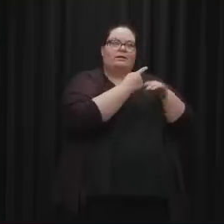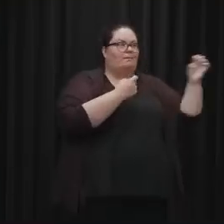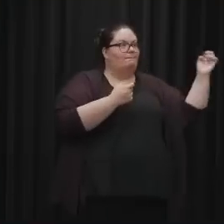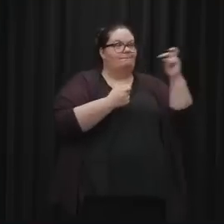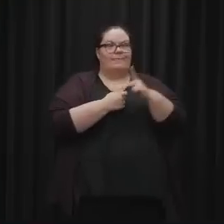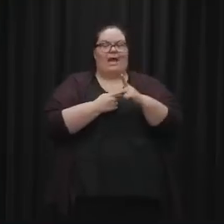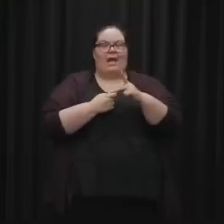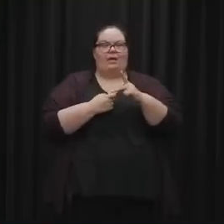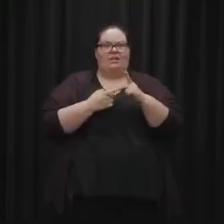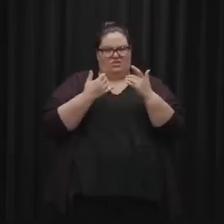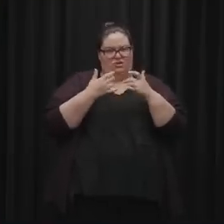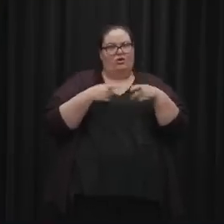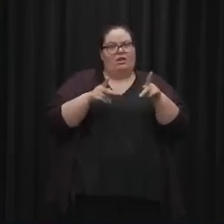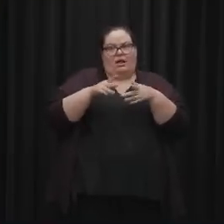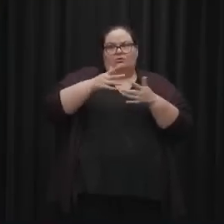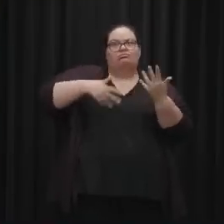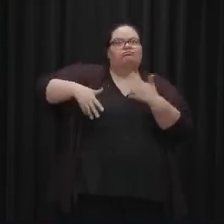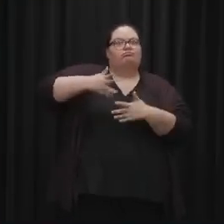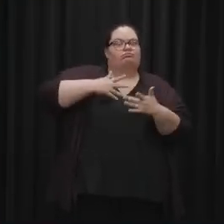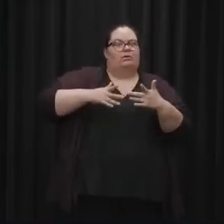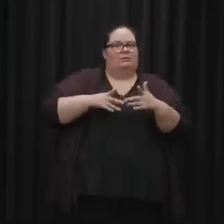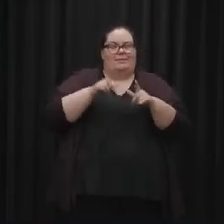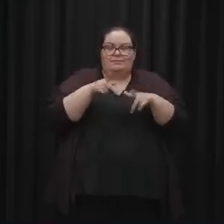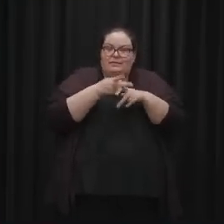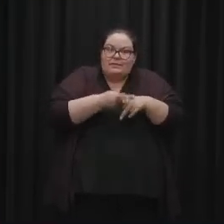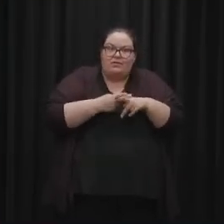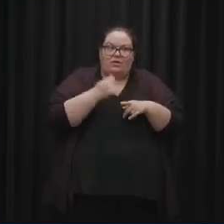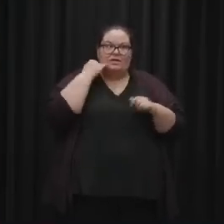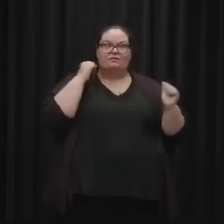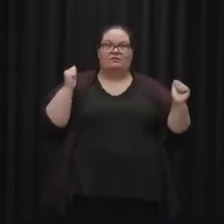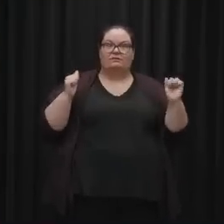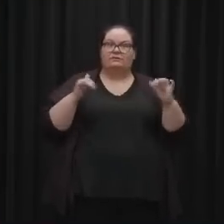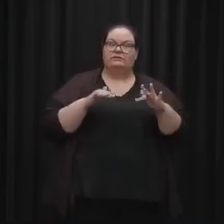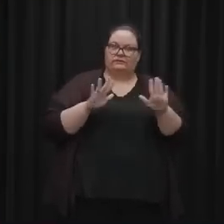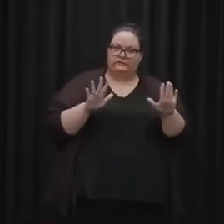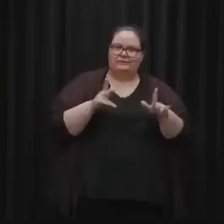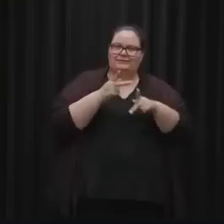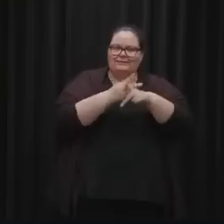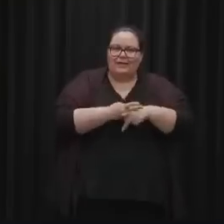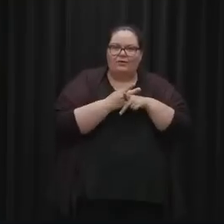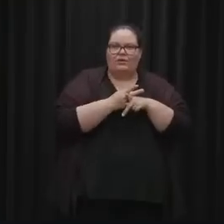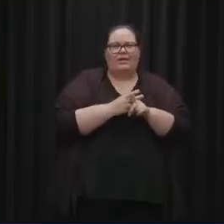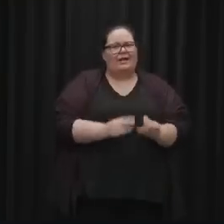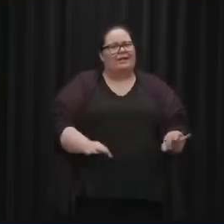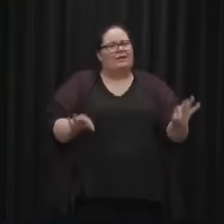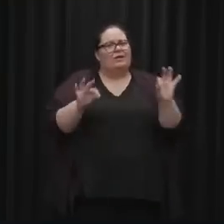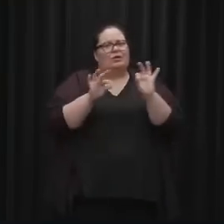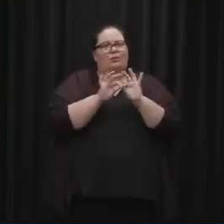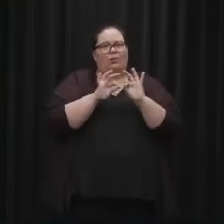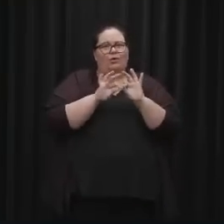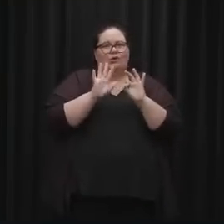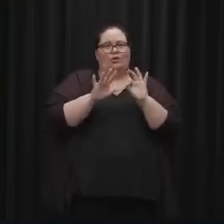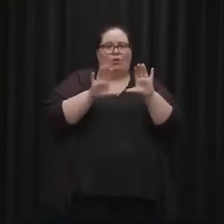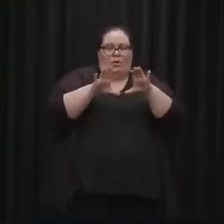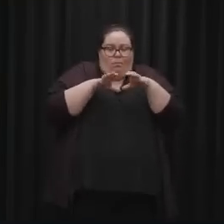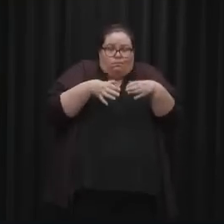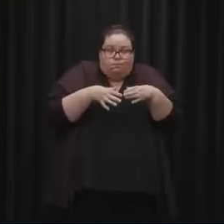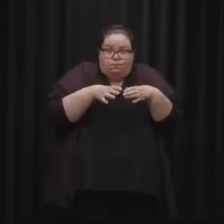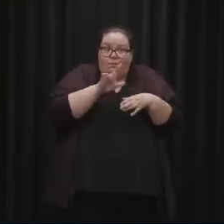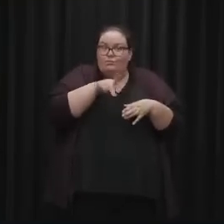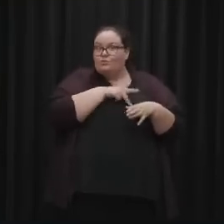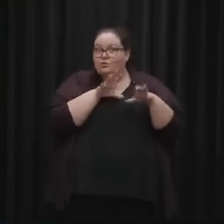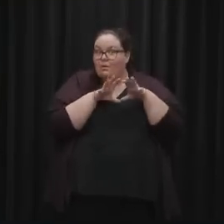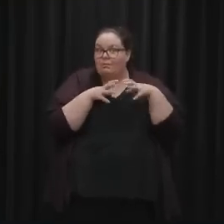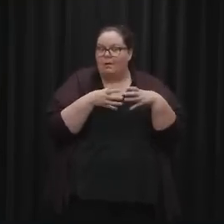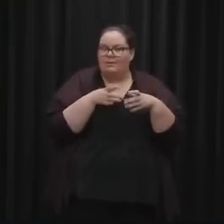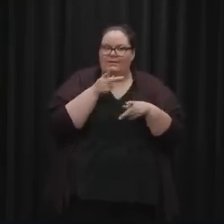and outbreaks. And I think that we really, really want people to make sure that they keep their number of close contacts low,